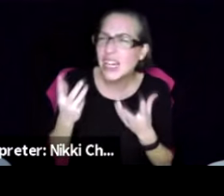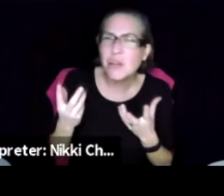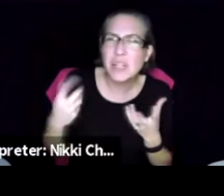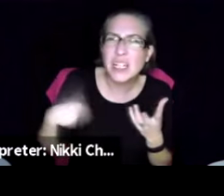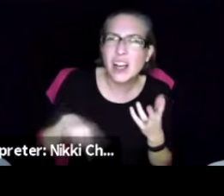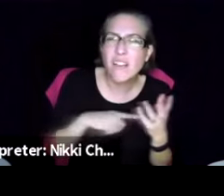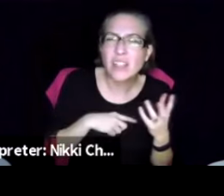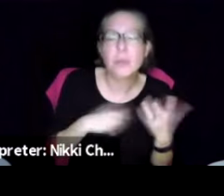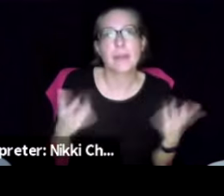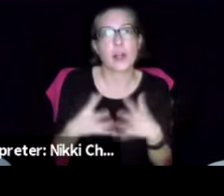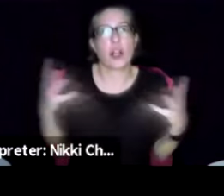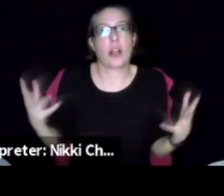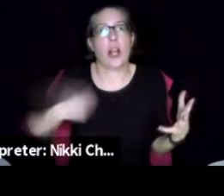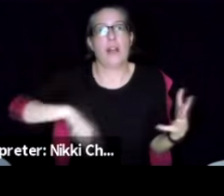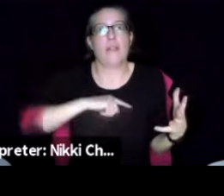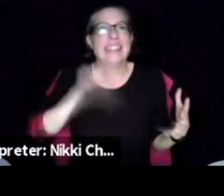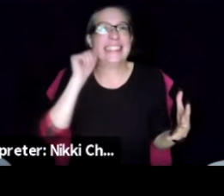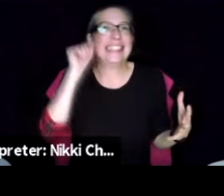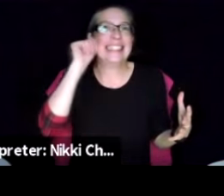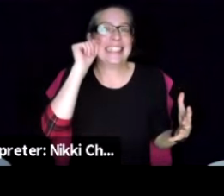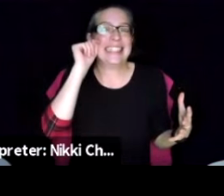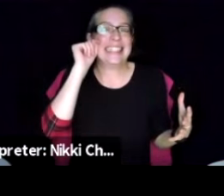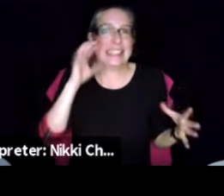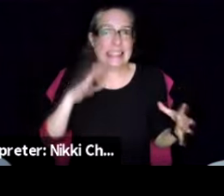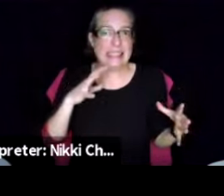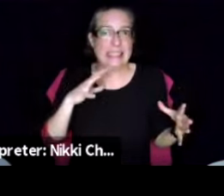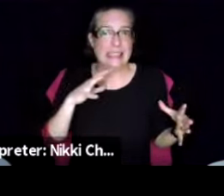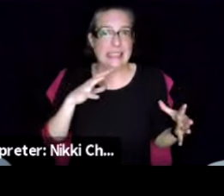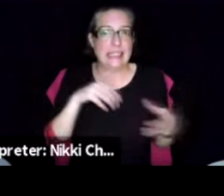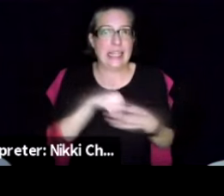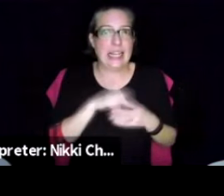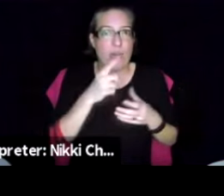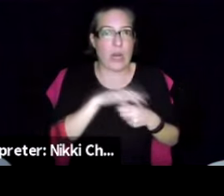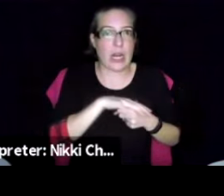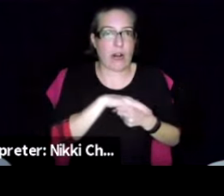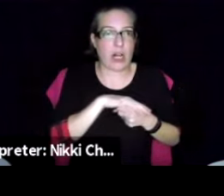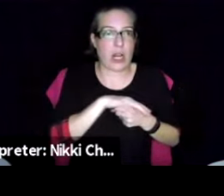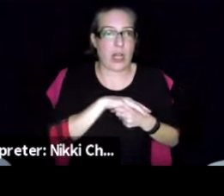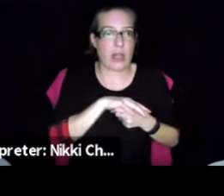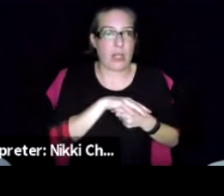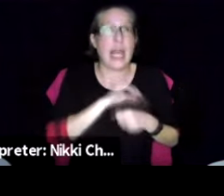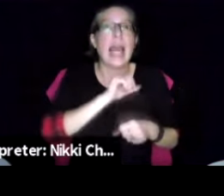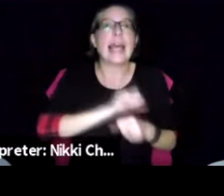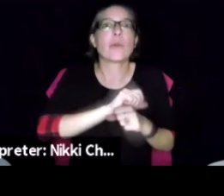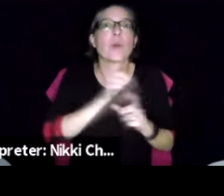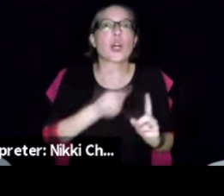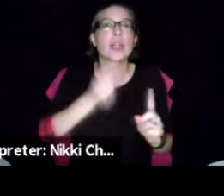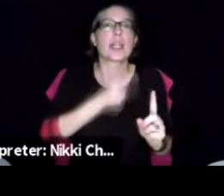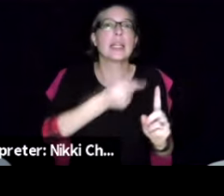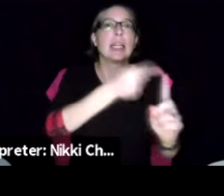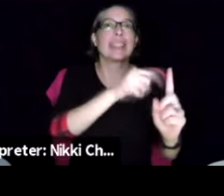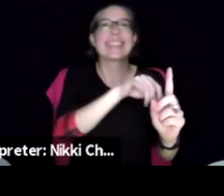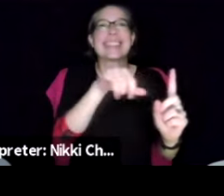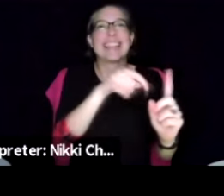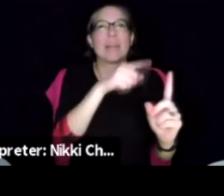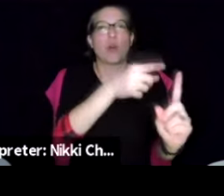like a lot of us teens and like one area, and we're all like working towards the same goal. So it all feels like we're all on the